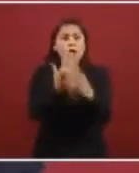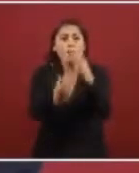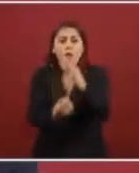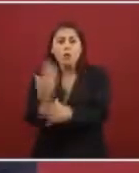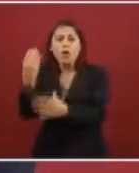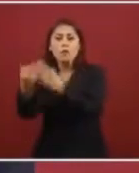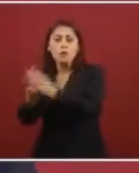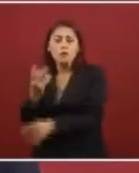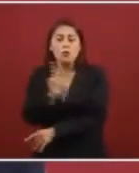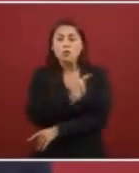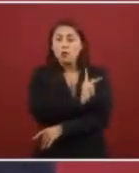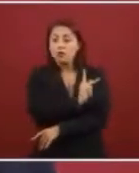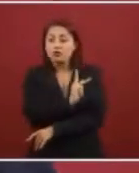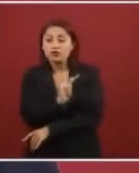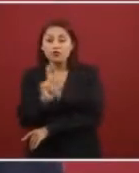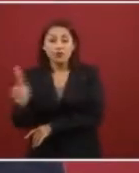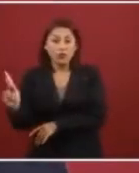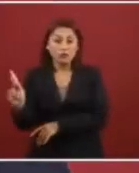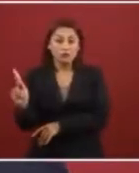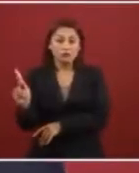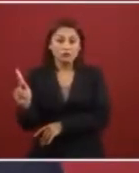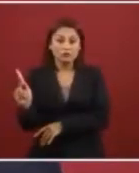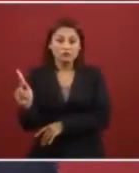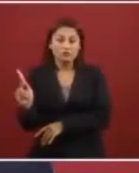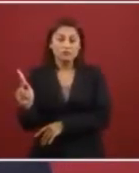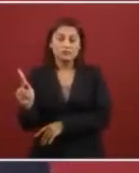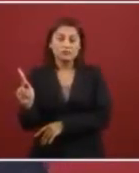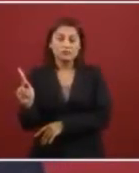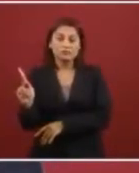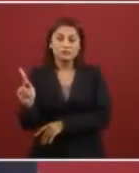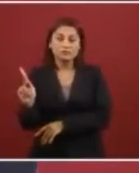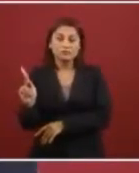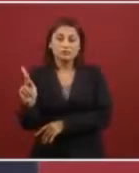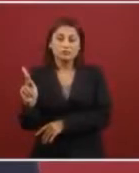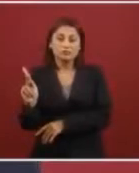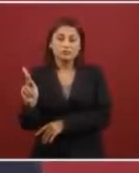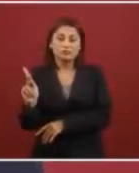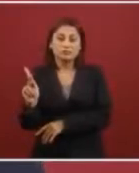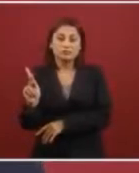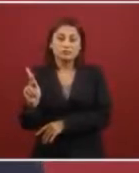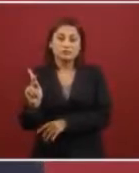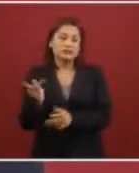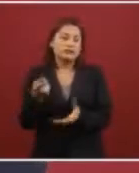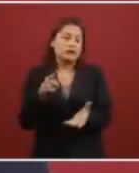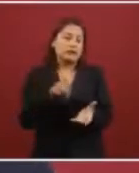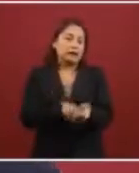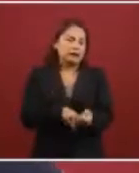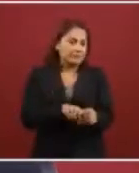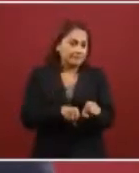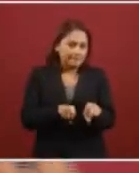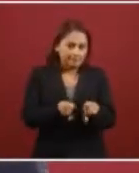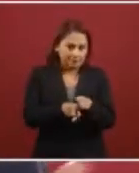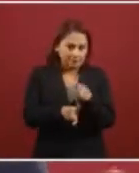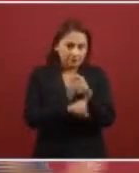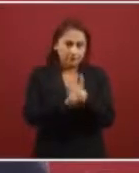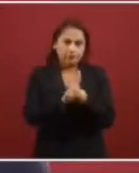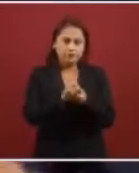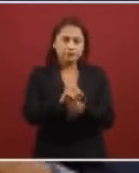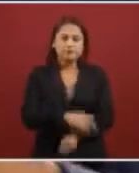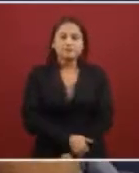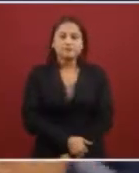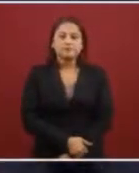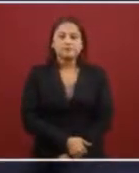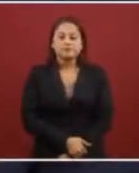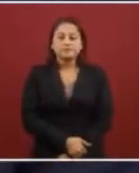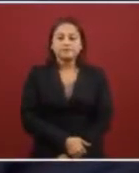Empezaron. Started. A recurrir. Sí. To go to y acuérdense cuál